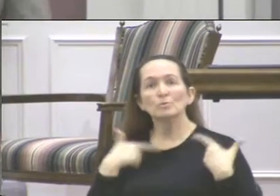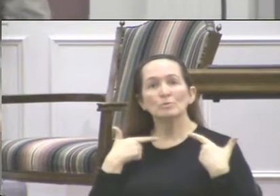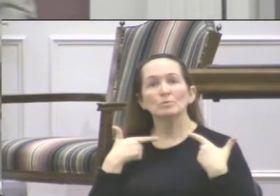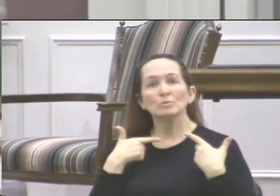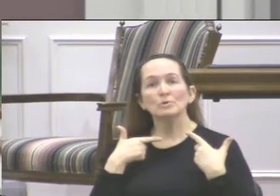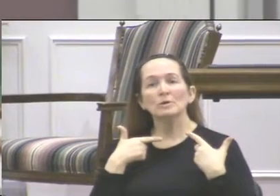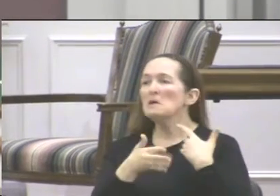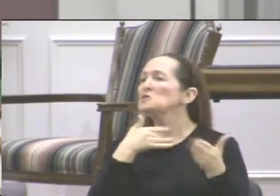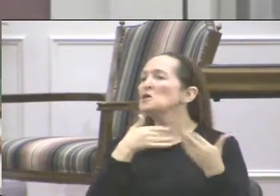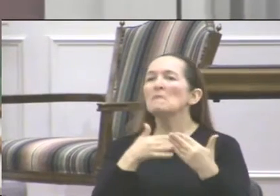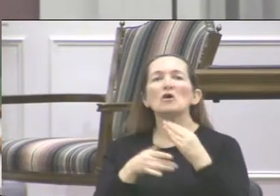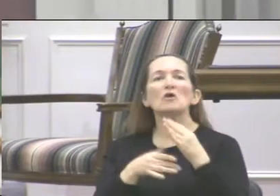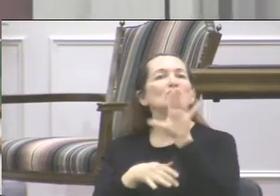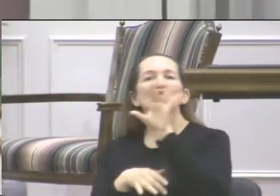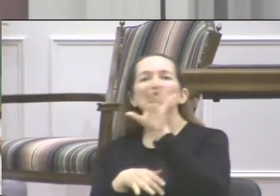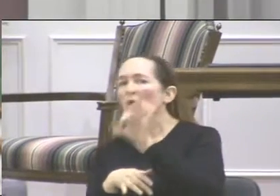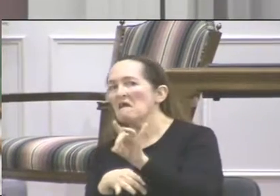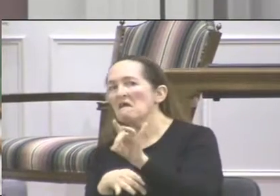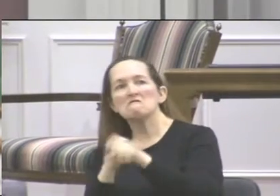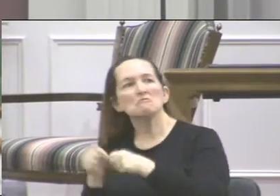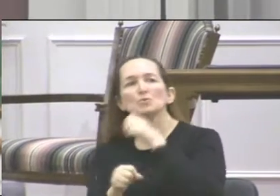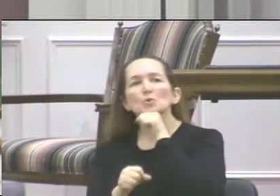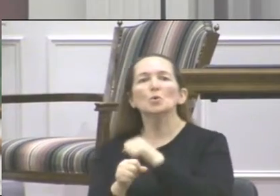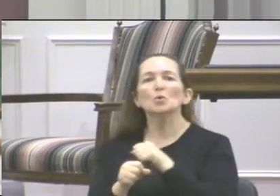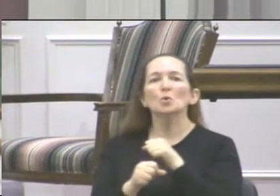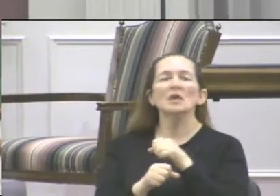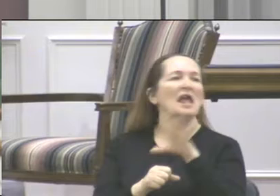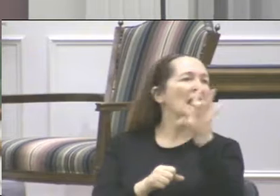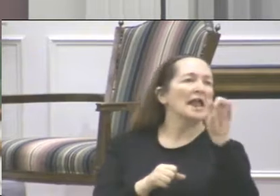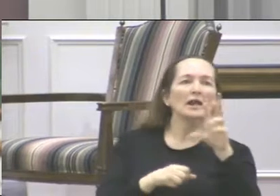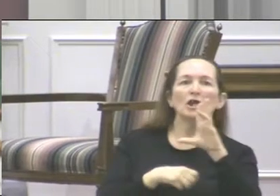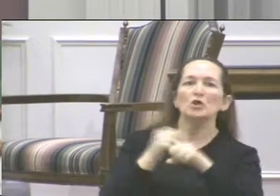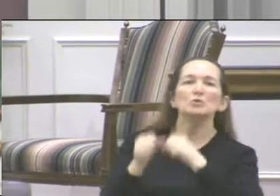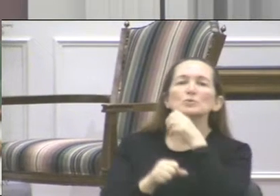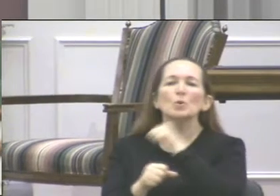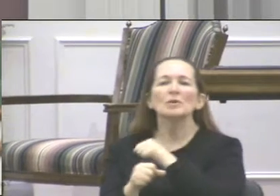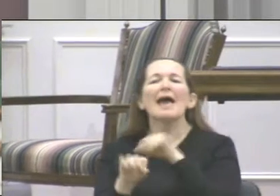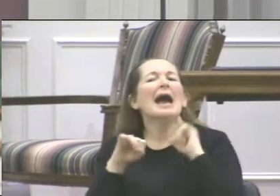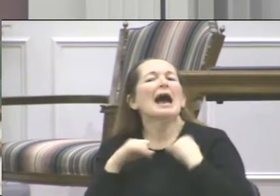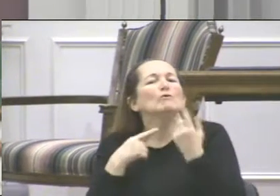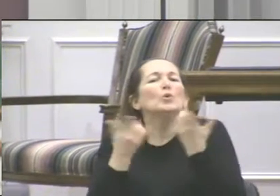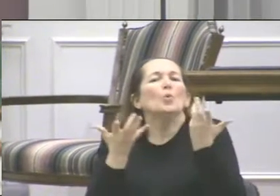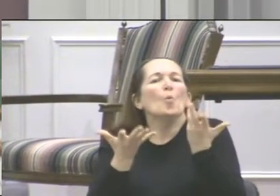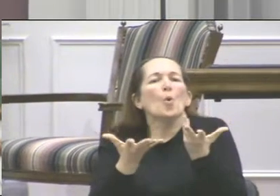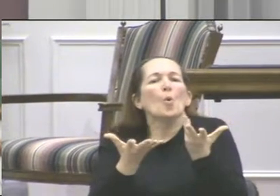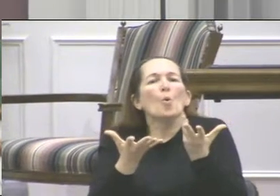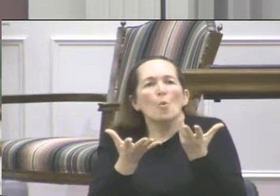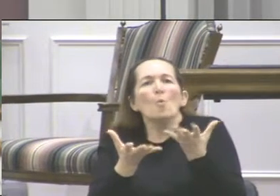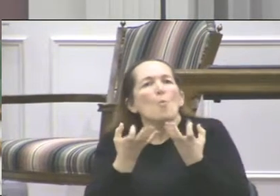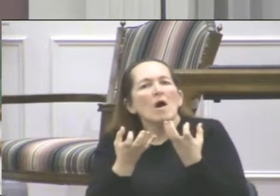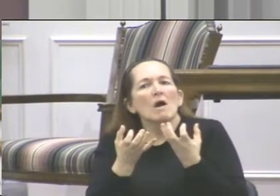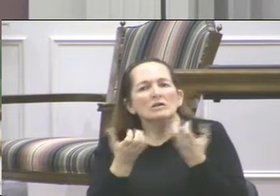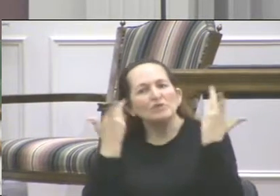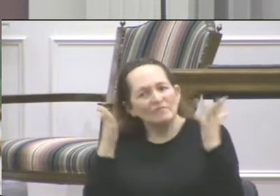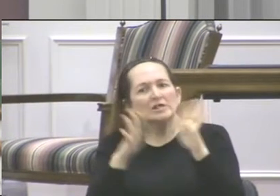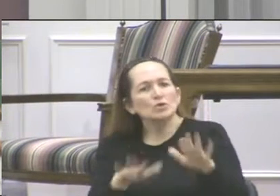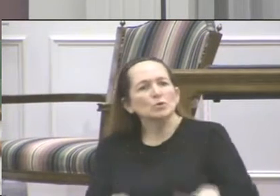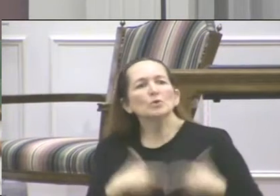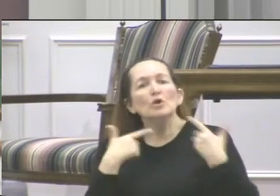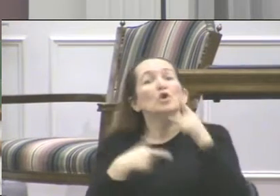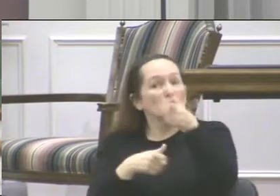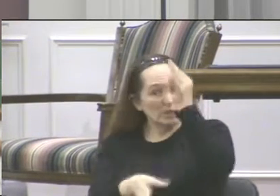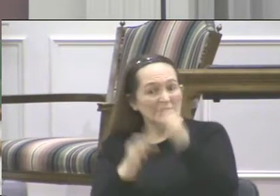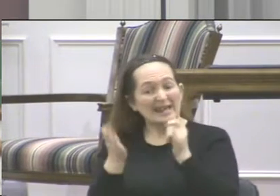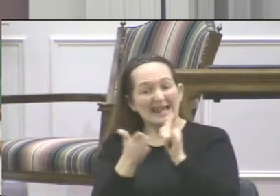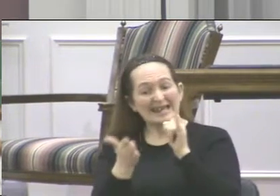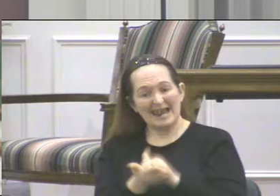It doesn't matter whether you're 8 or 80 today. How do you want to finish? Determine that now. What